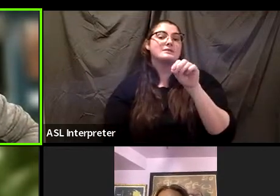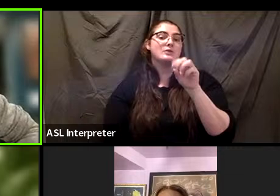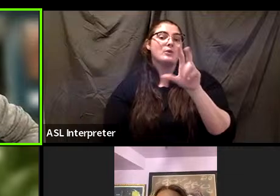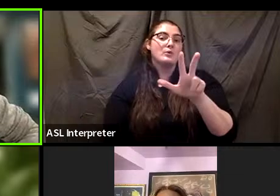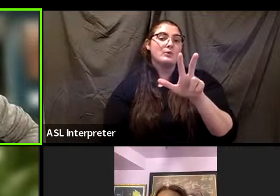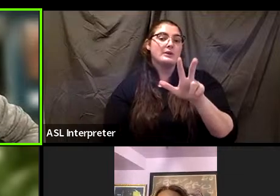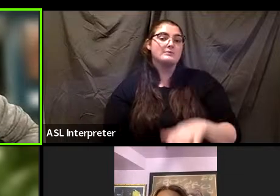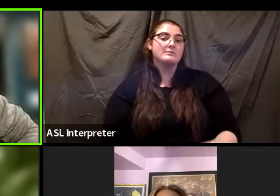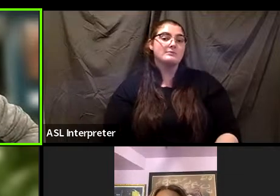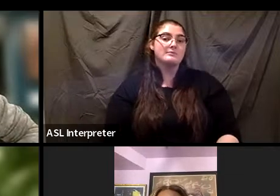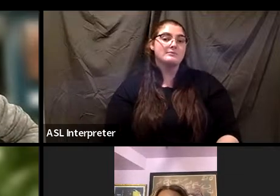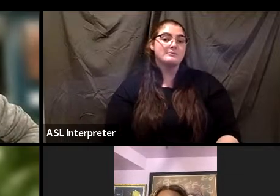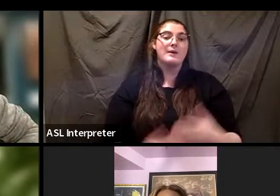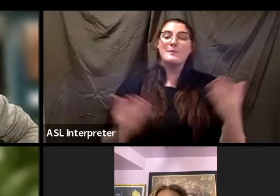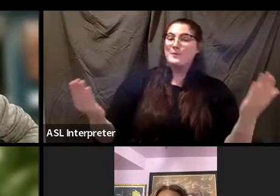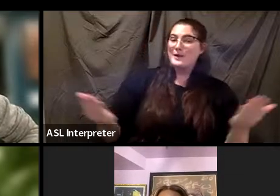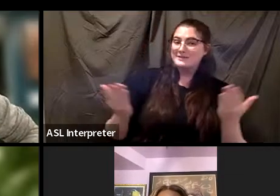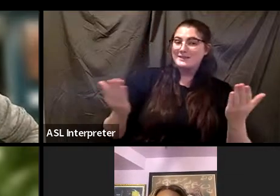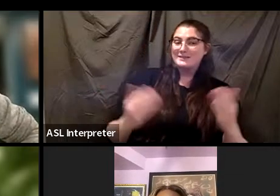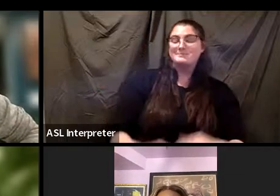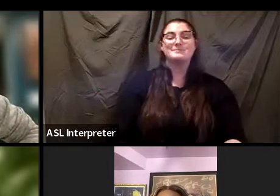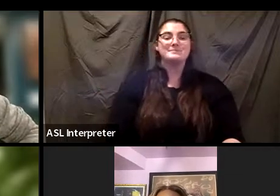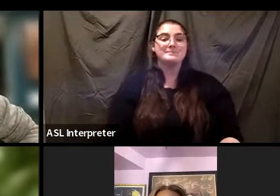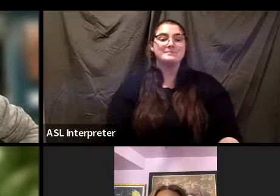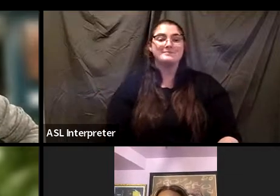5D03. Present.